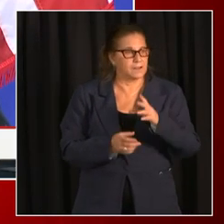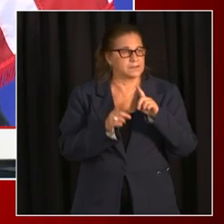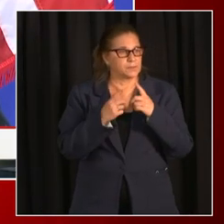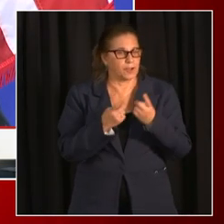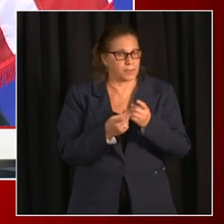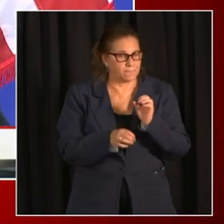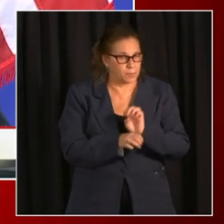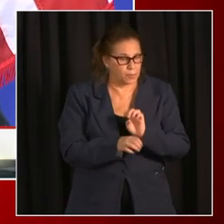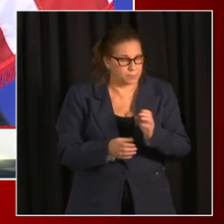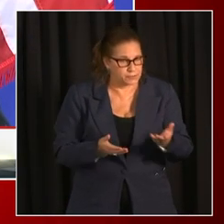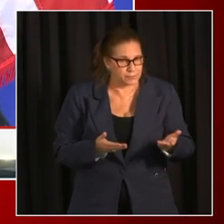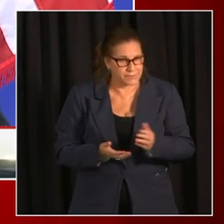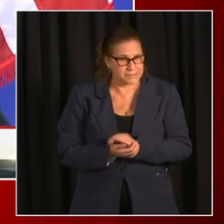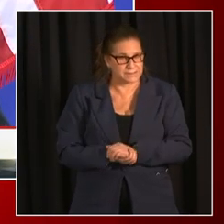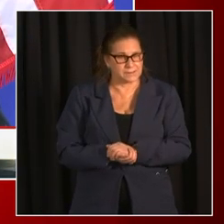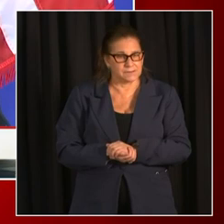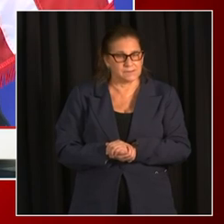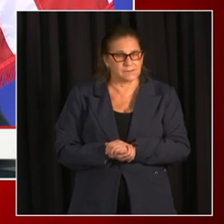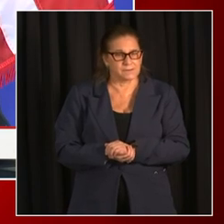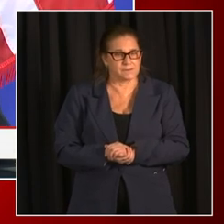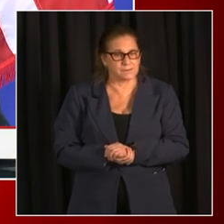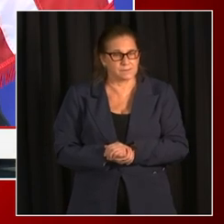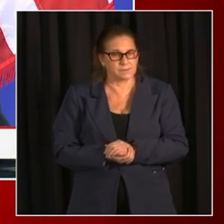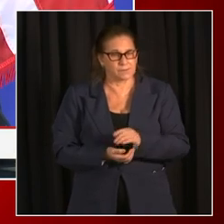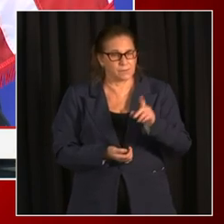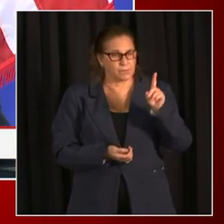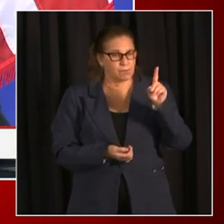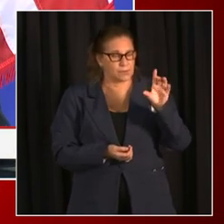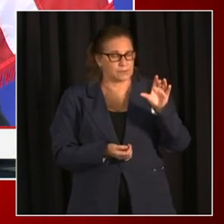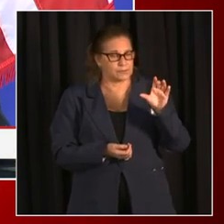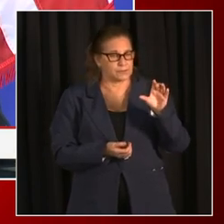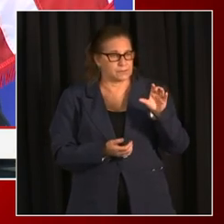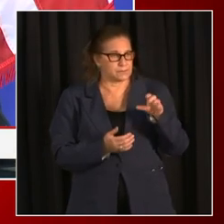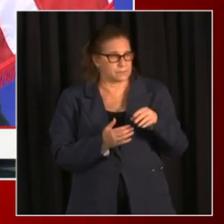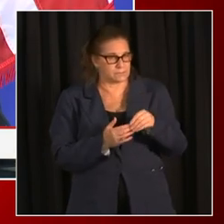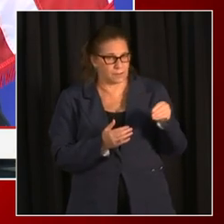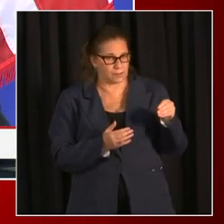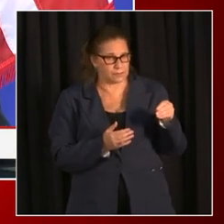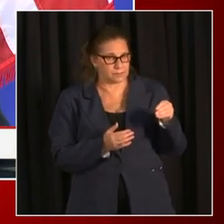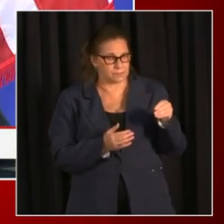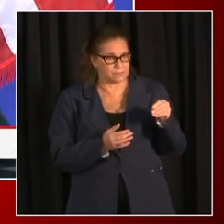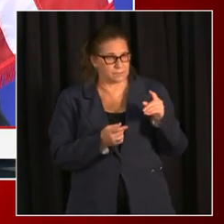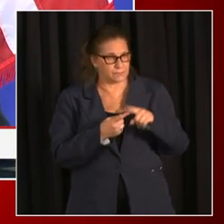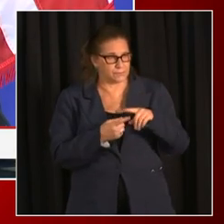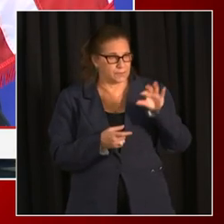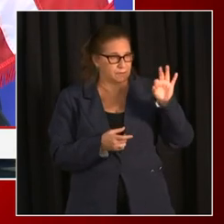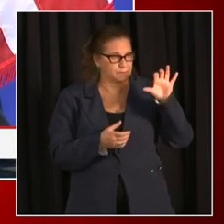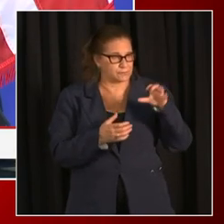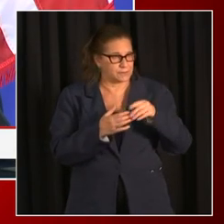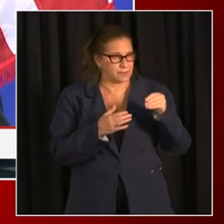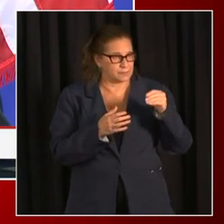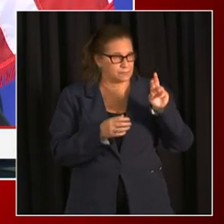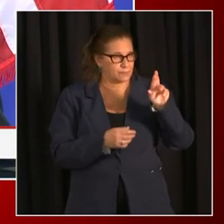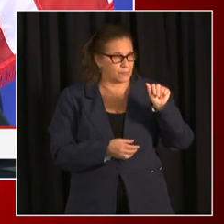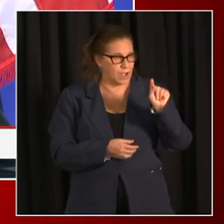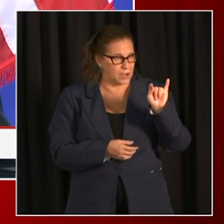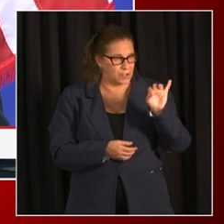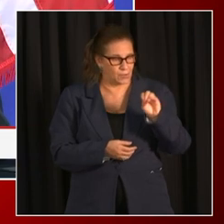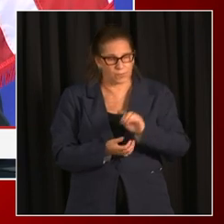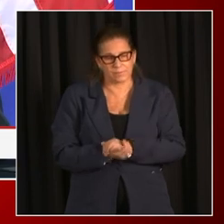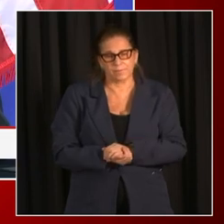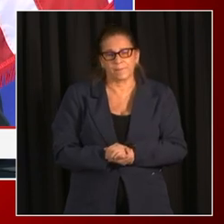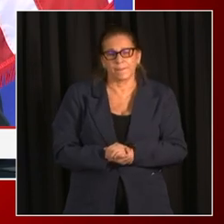prepared to put up the $100 portion to the Fed's $300 portion that was originally rolled out by the president?